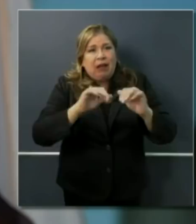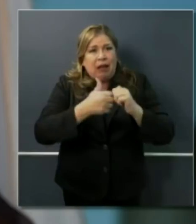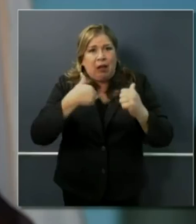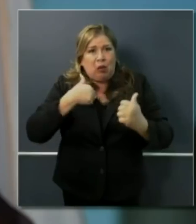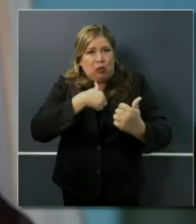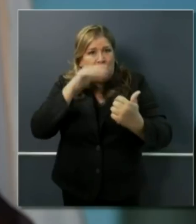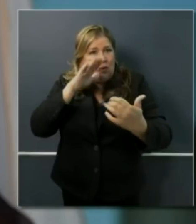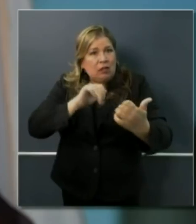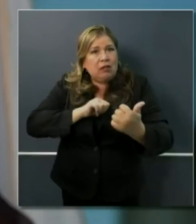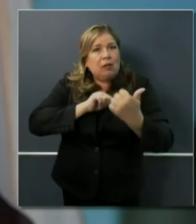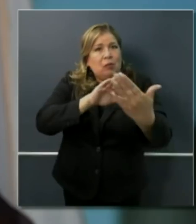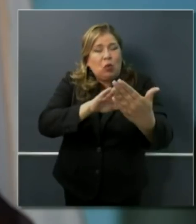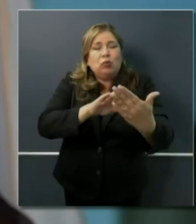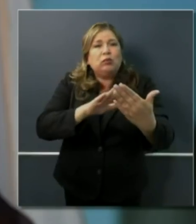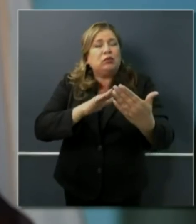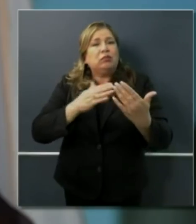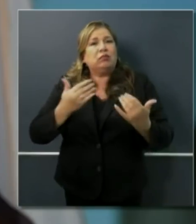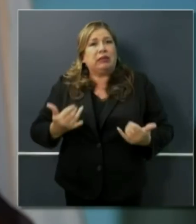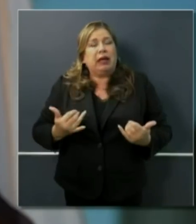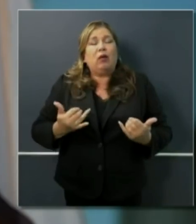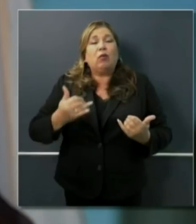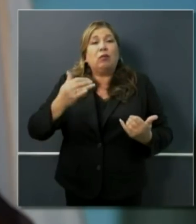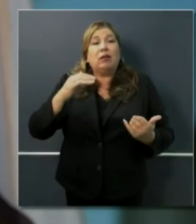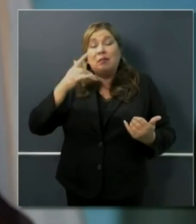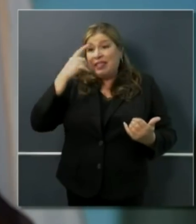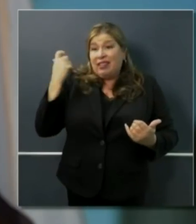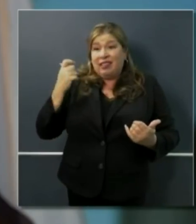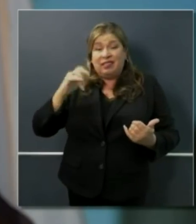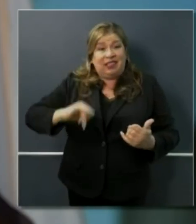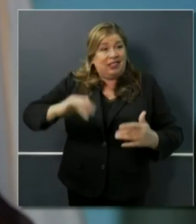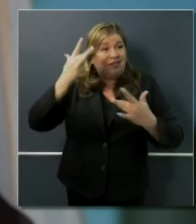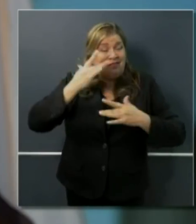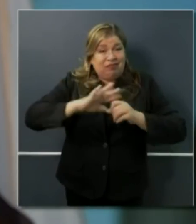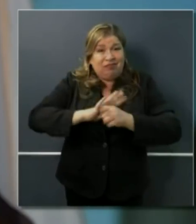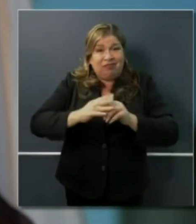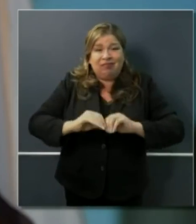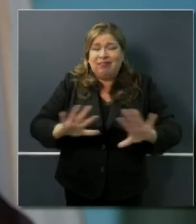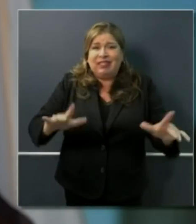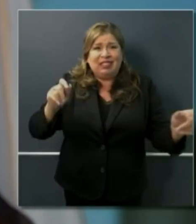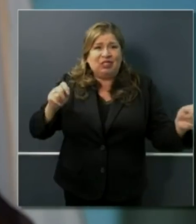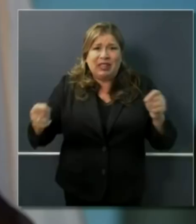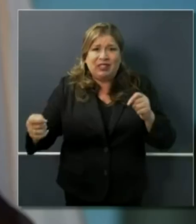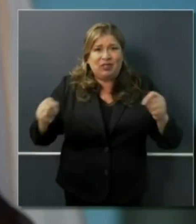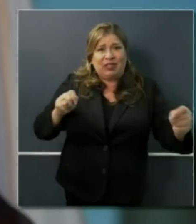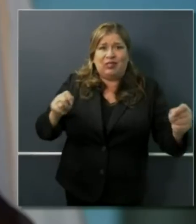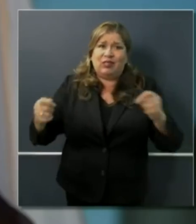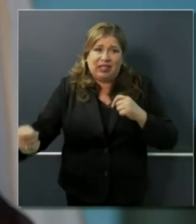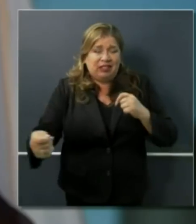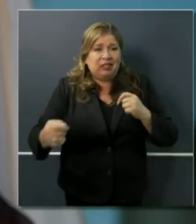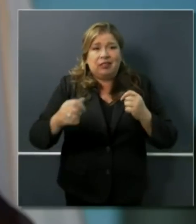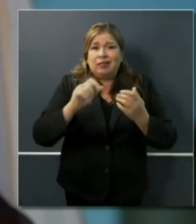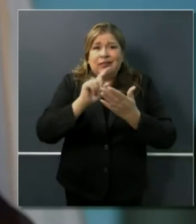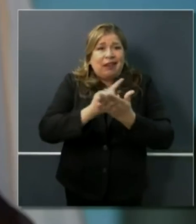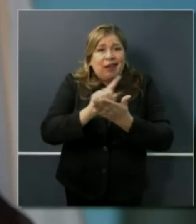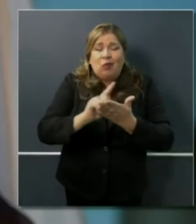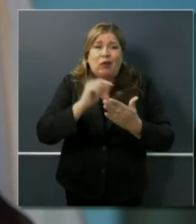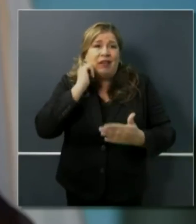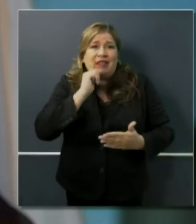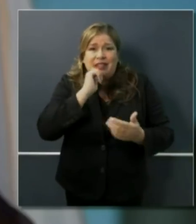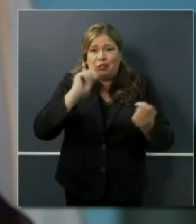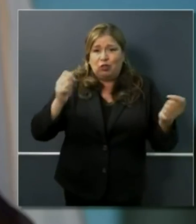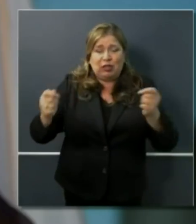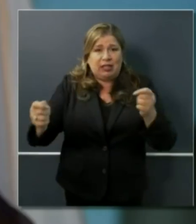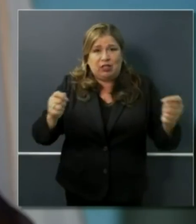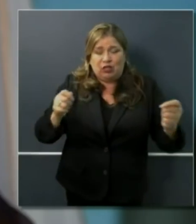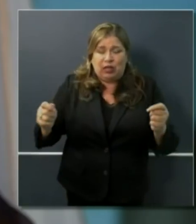approach a condition that changes on an hourly and daily basis, conditions that will ultimately determine what